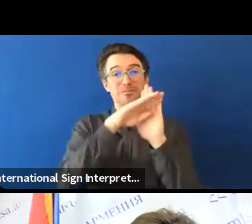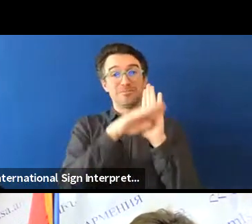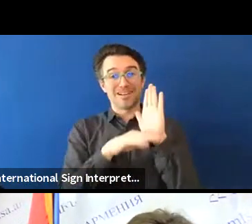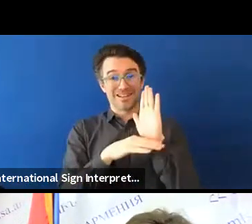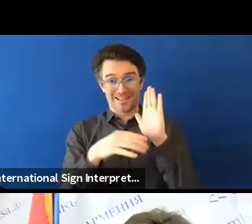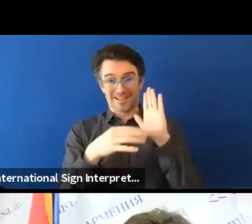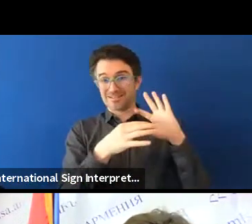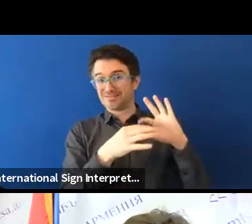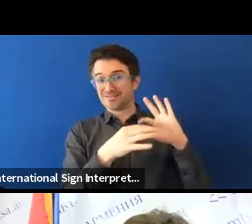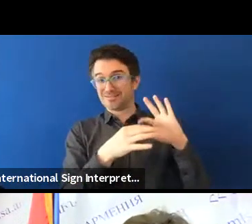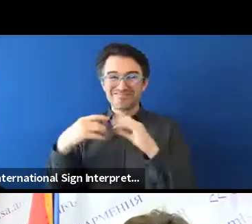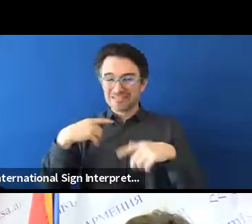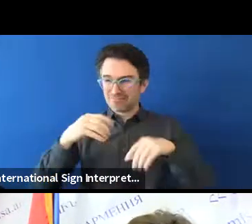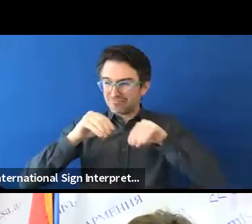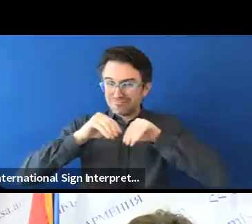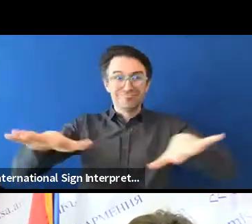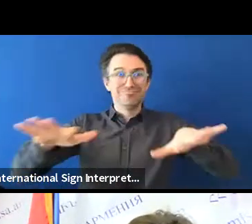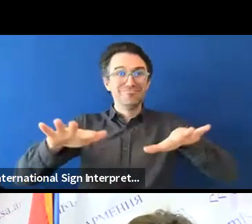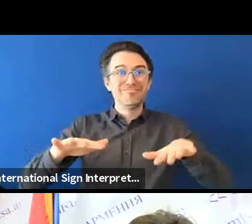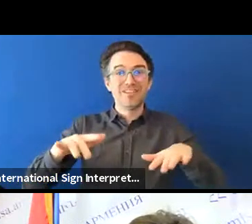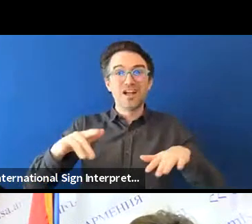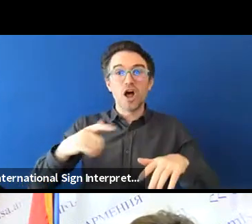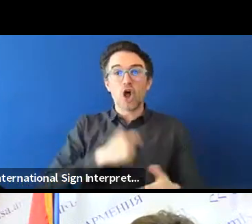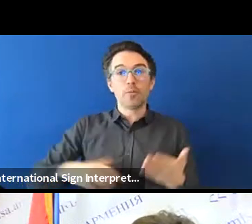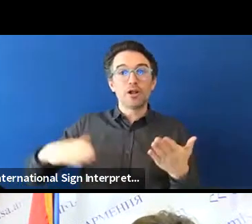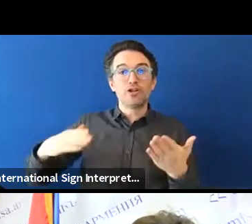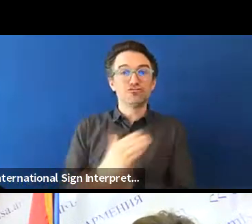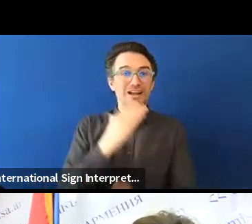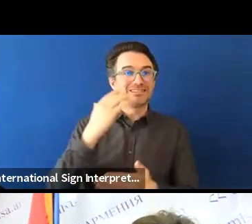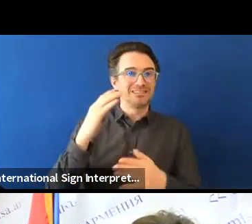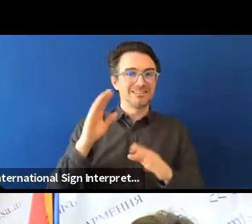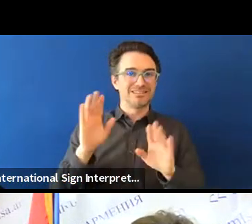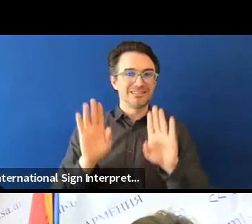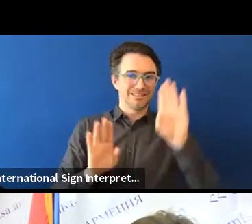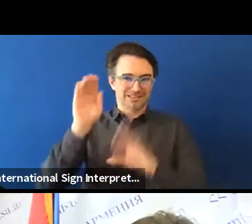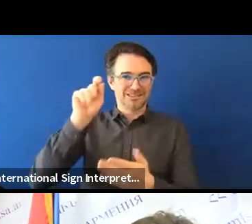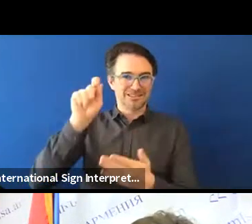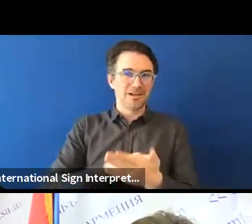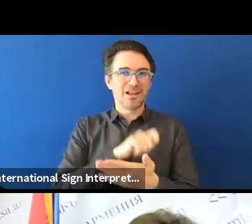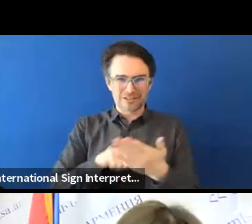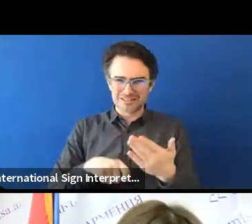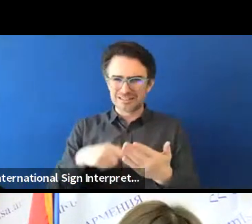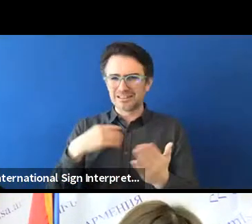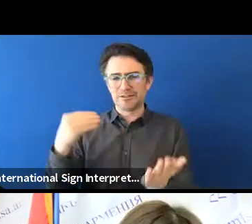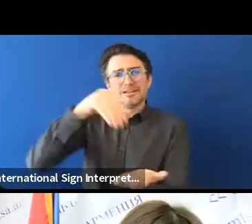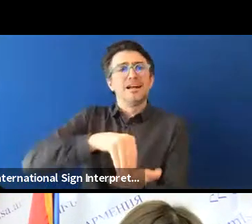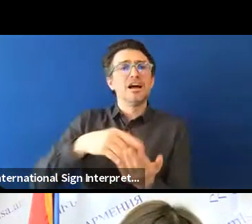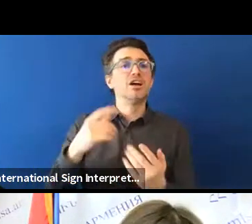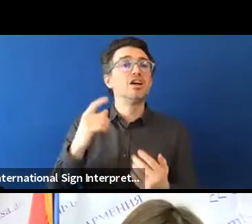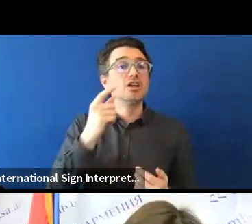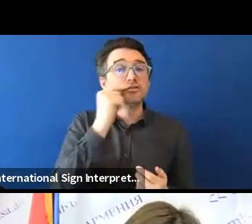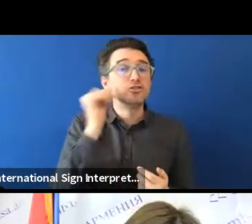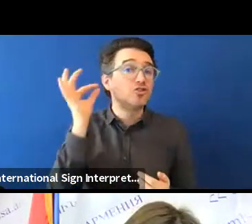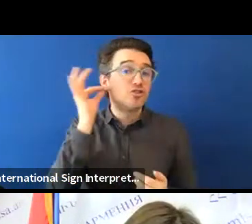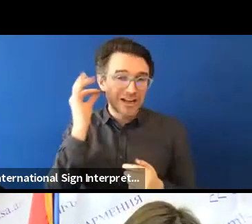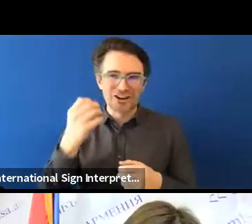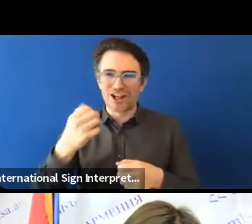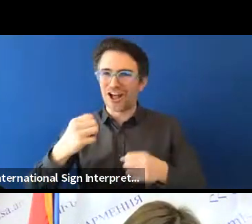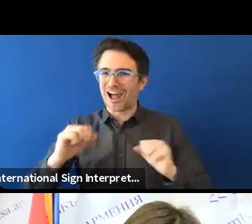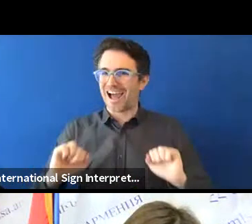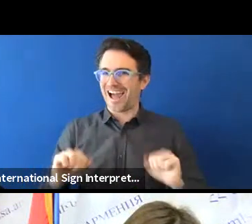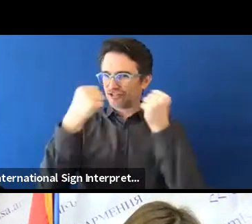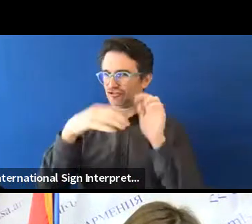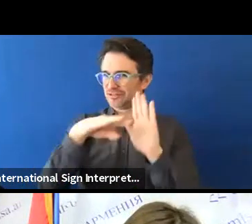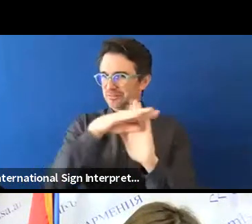Gender Action Plan 3 that I just mentioned, and now new and upcoming